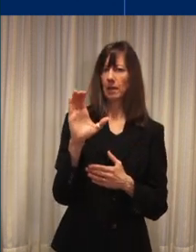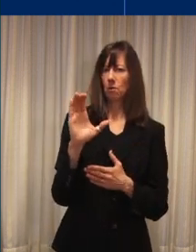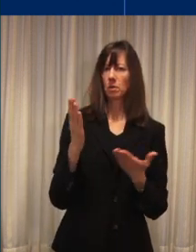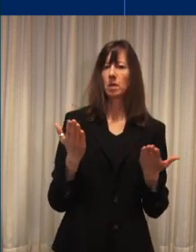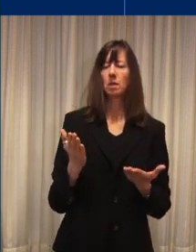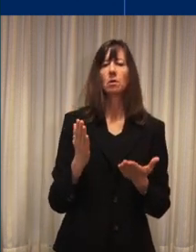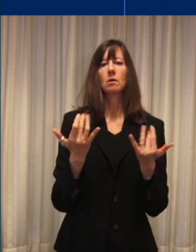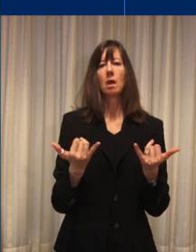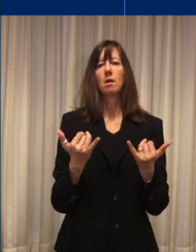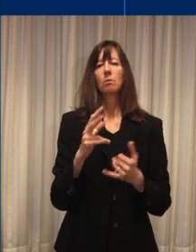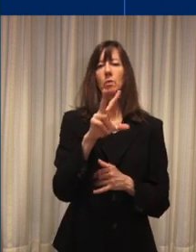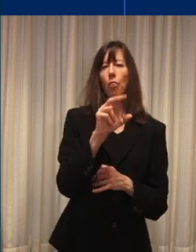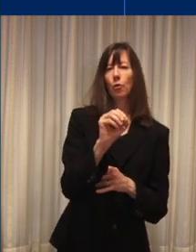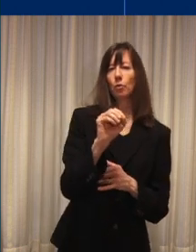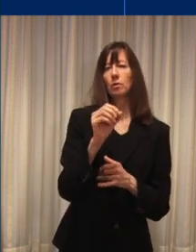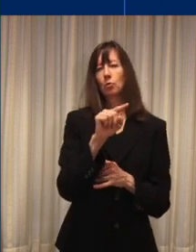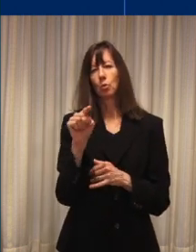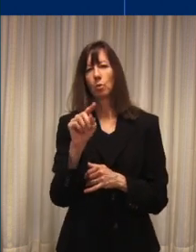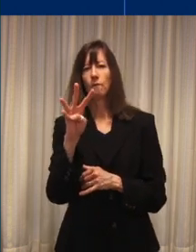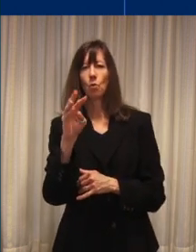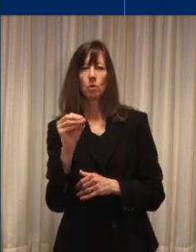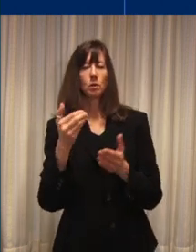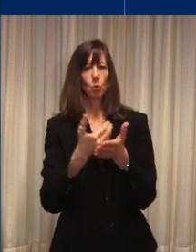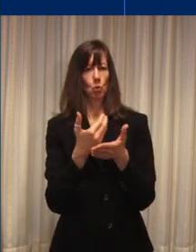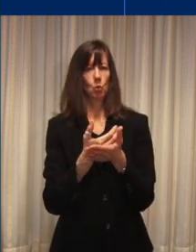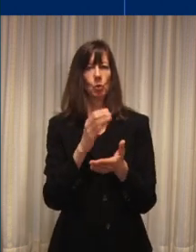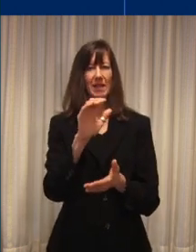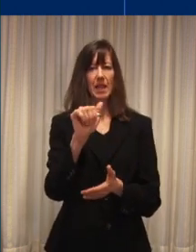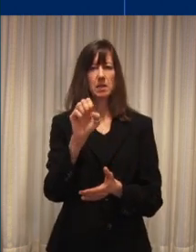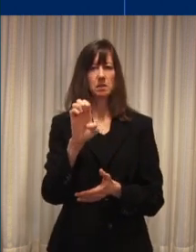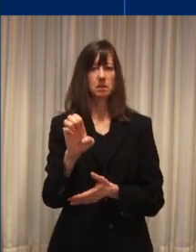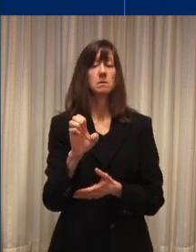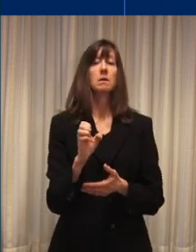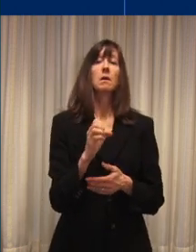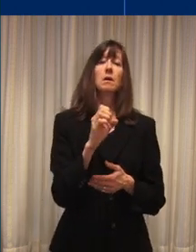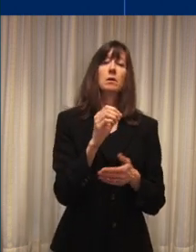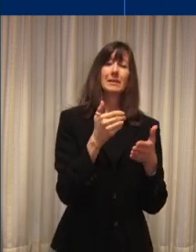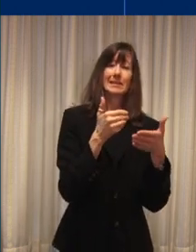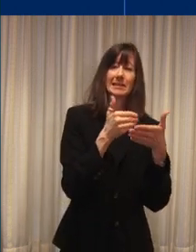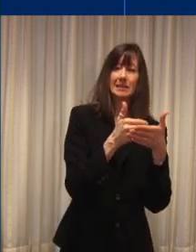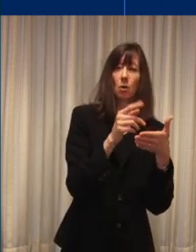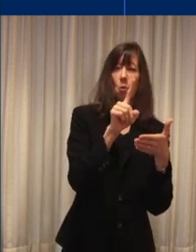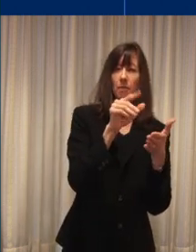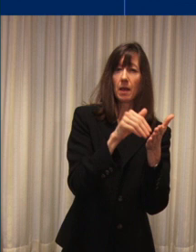at right now. We are just shy of 1,300 positive cases. We're at